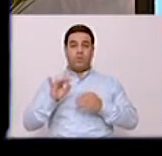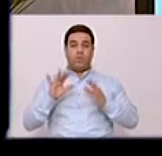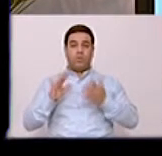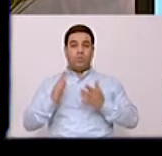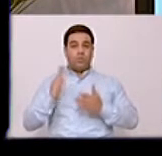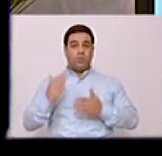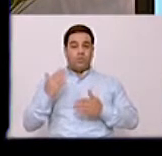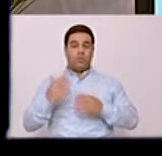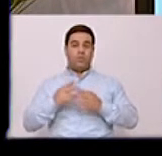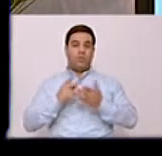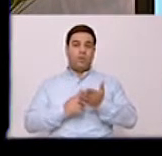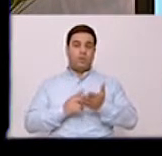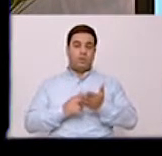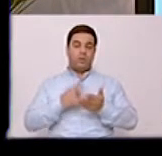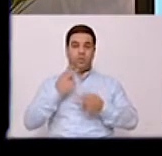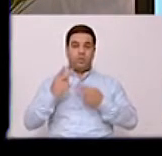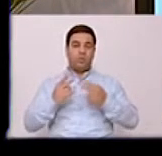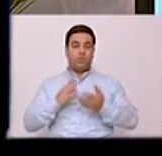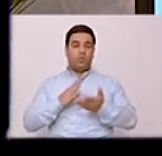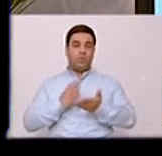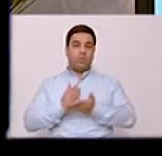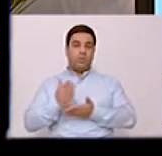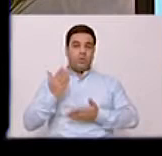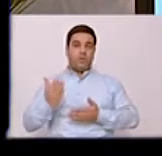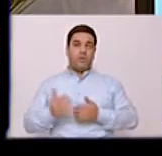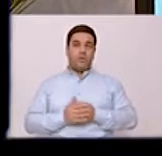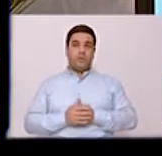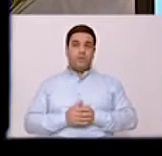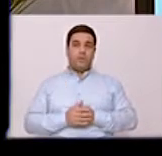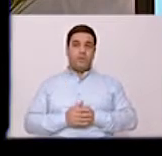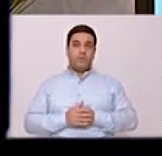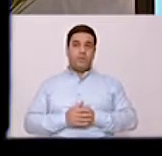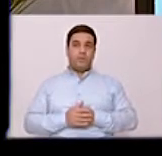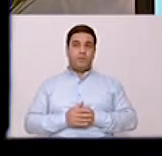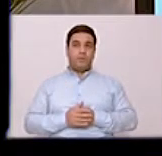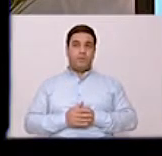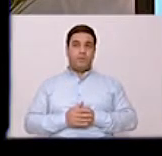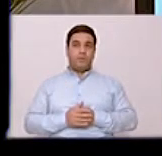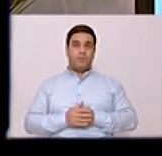tutishini ta'kidlashga yo'naltirilgan.